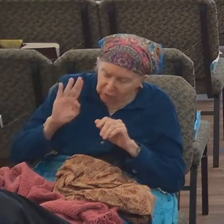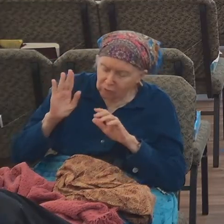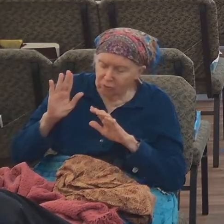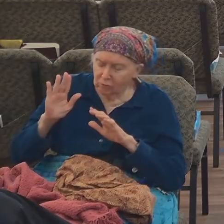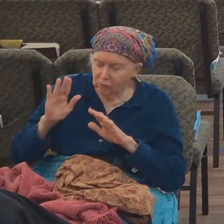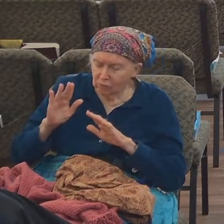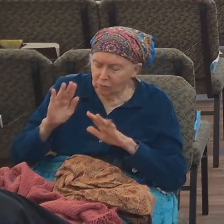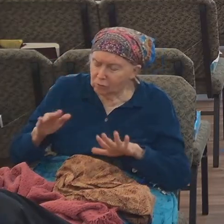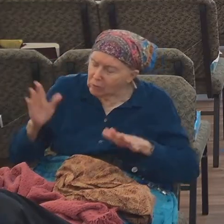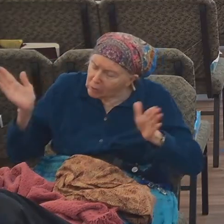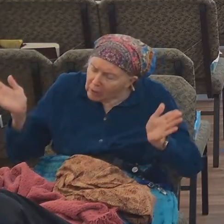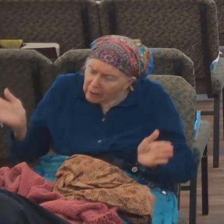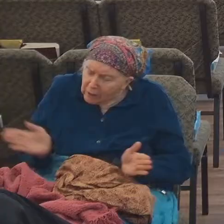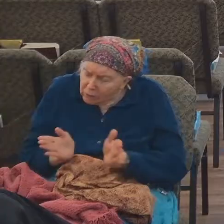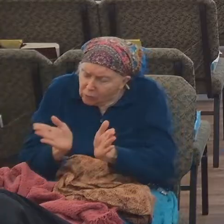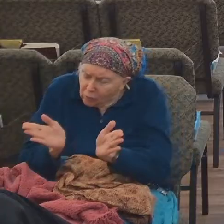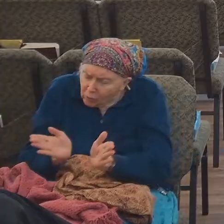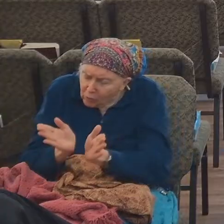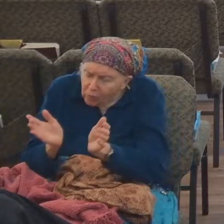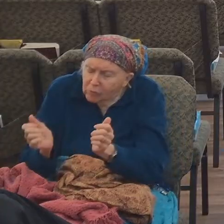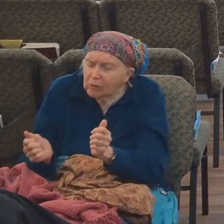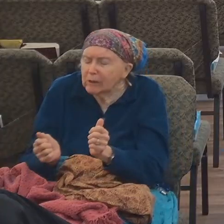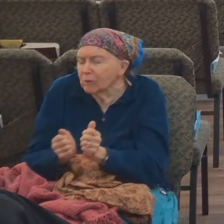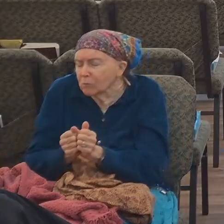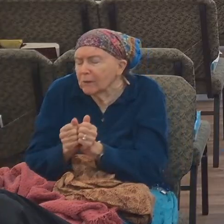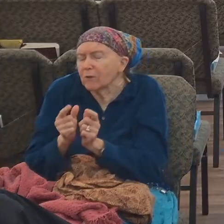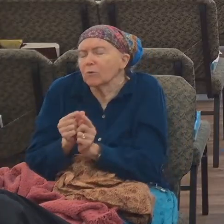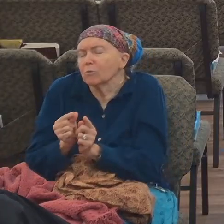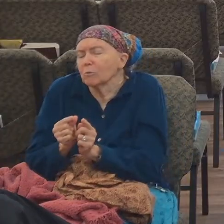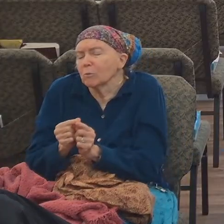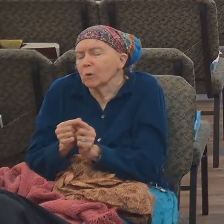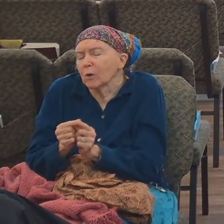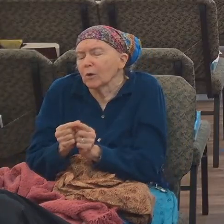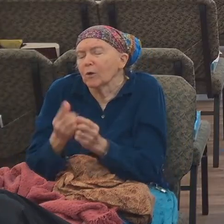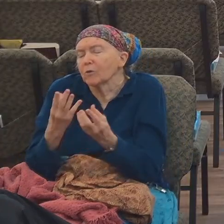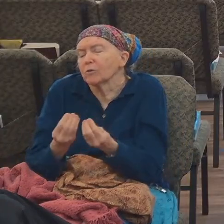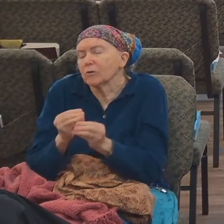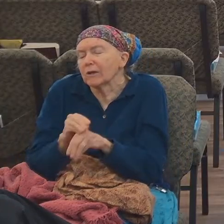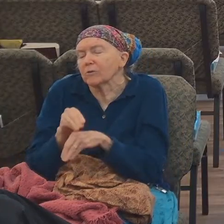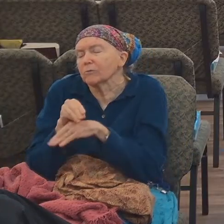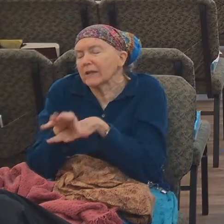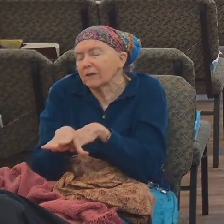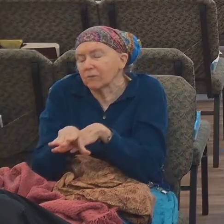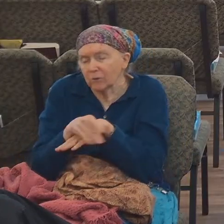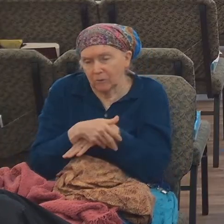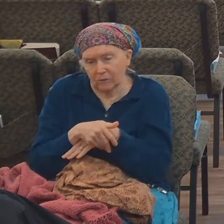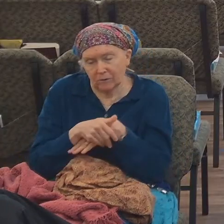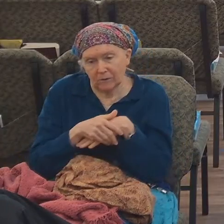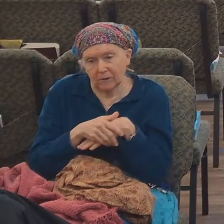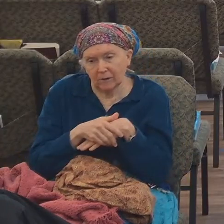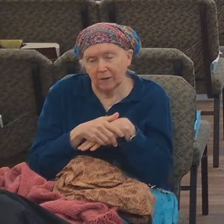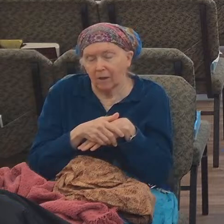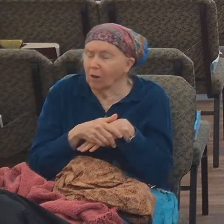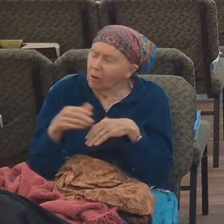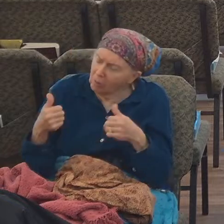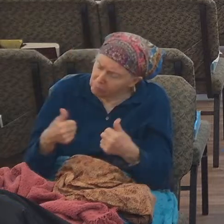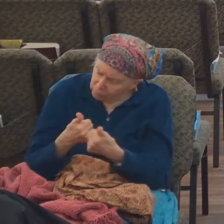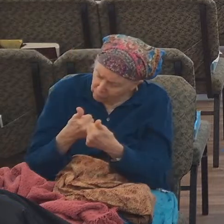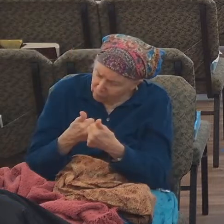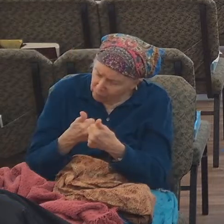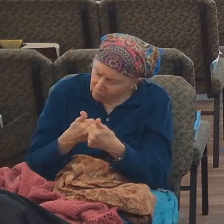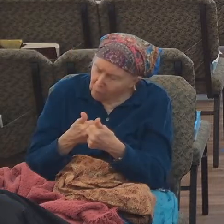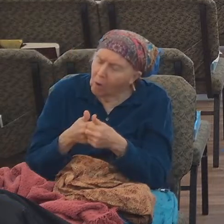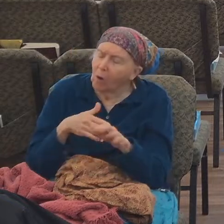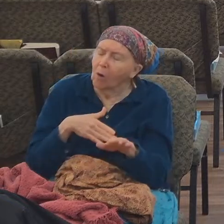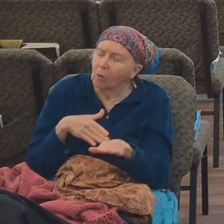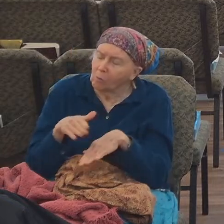with words, and insisting, so there's the charge, right? That you live in a way or walk worthy of